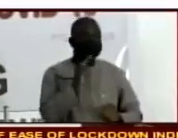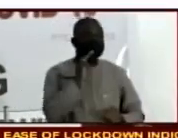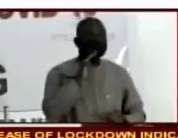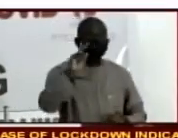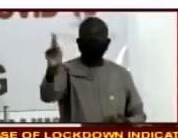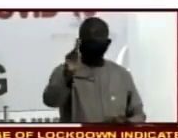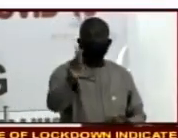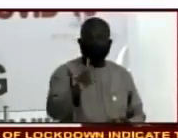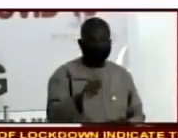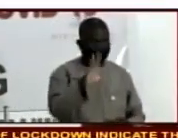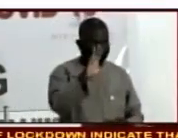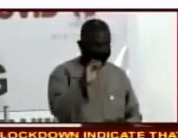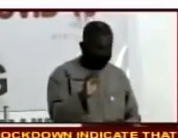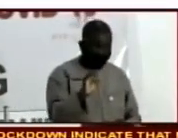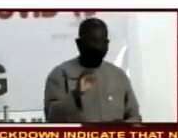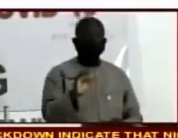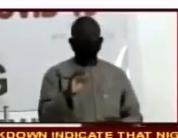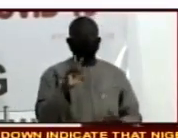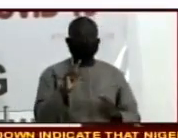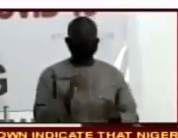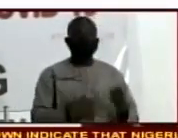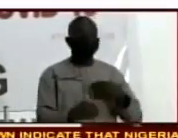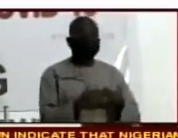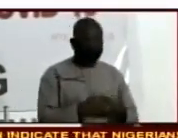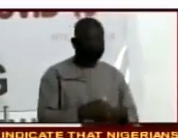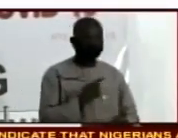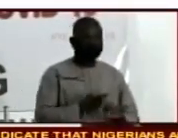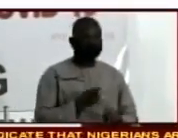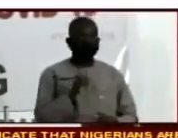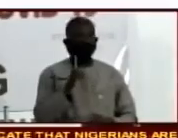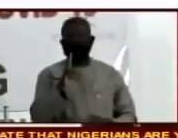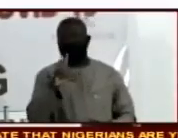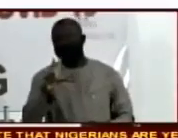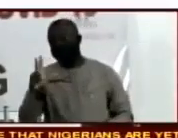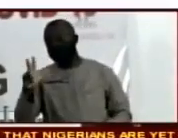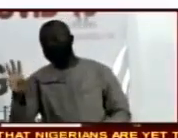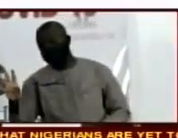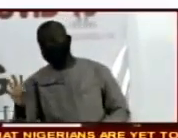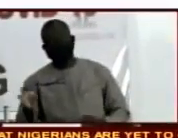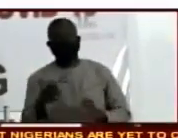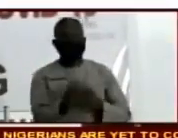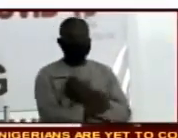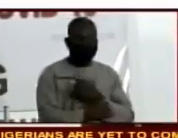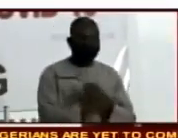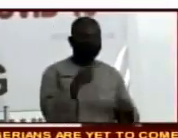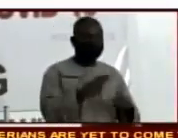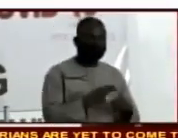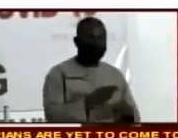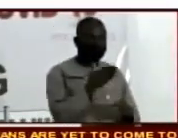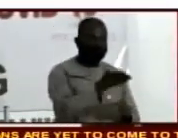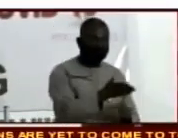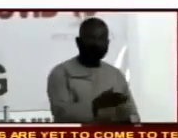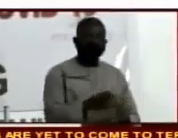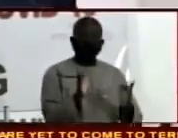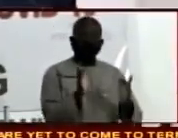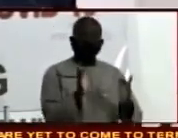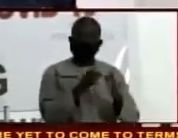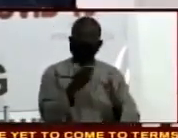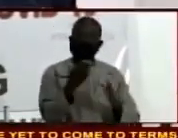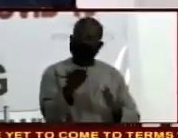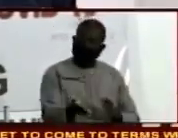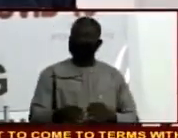you received 50 travelers returning from 1, 2, 3, 4 countries. These are their names, these are their contact addresses. Please